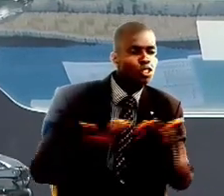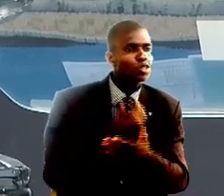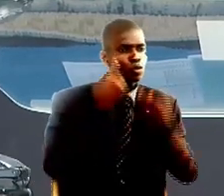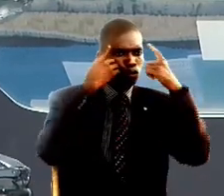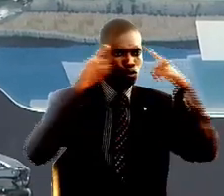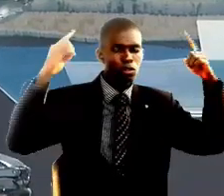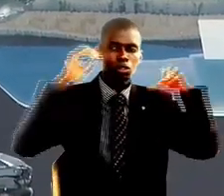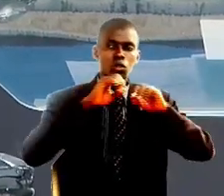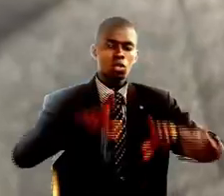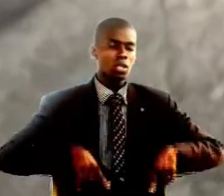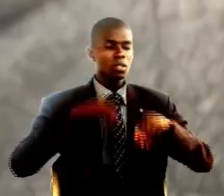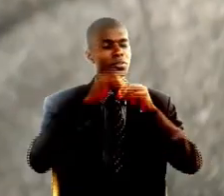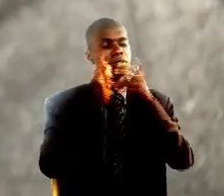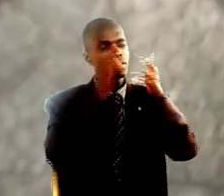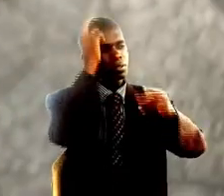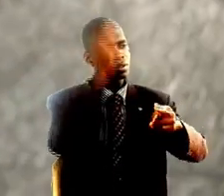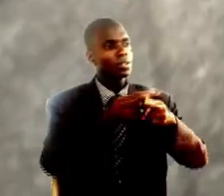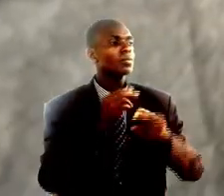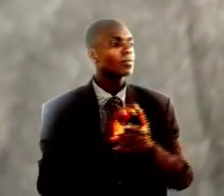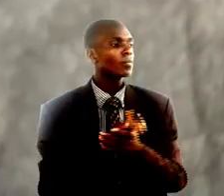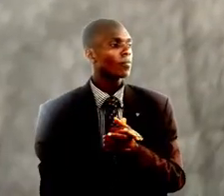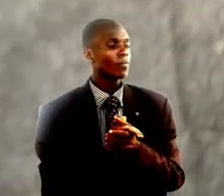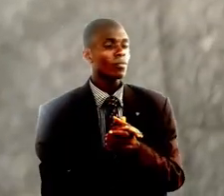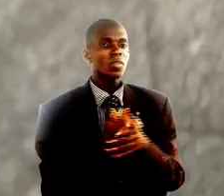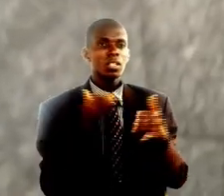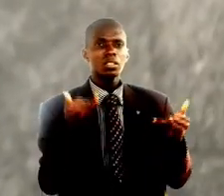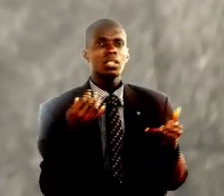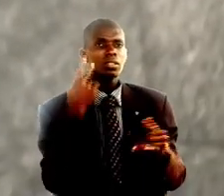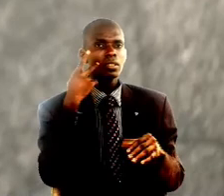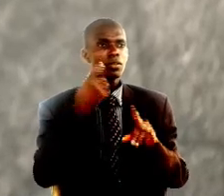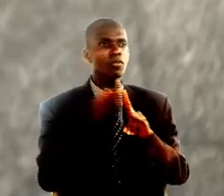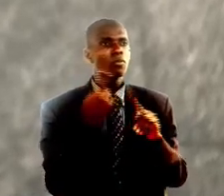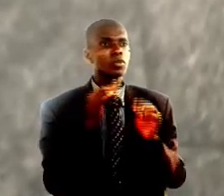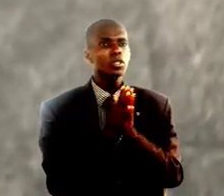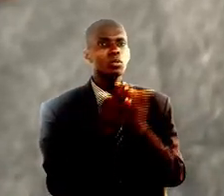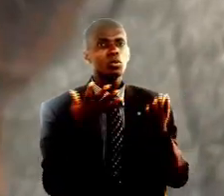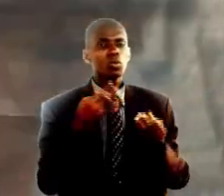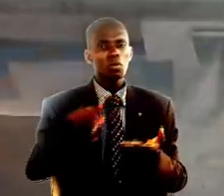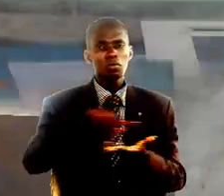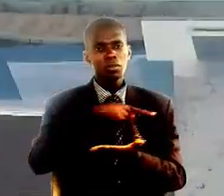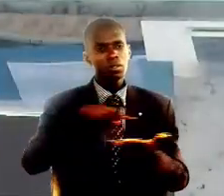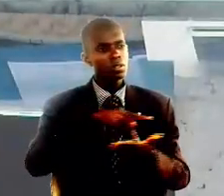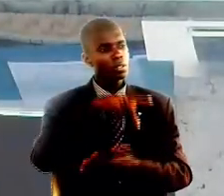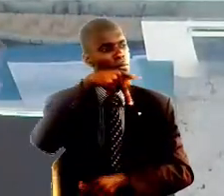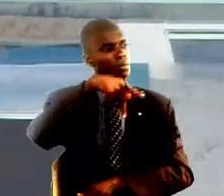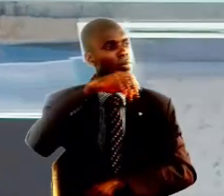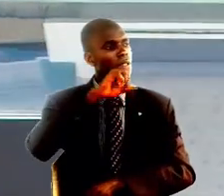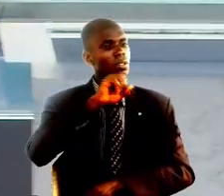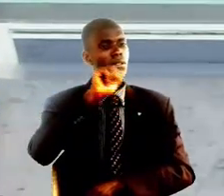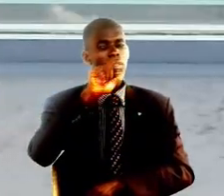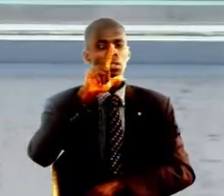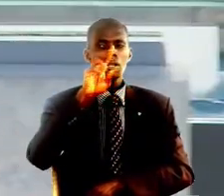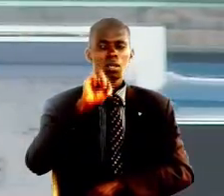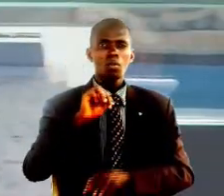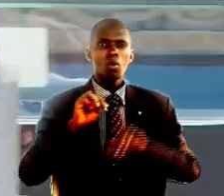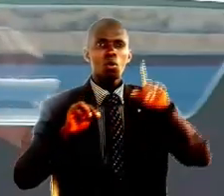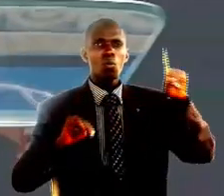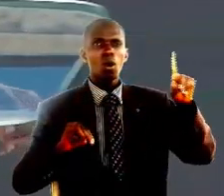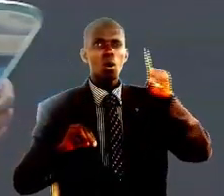life in Jesus' name. Let's look at Psalm 119, verse